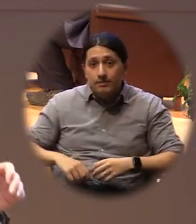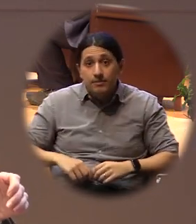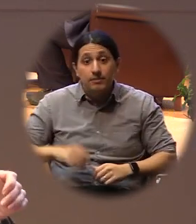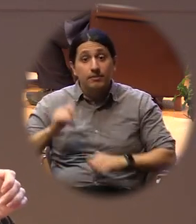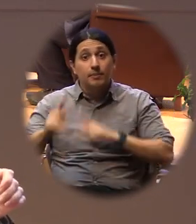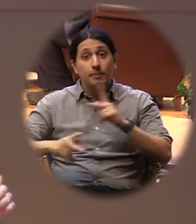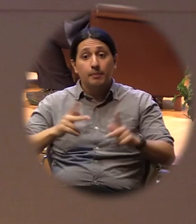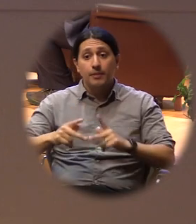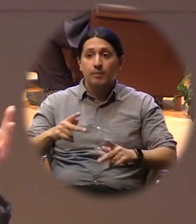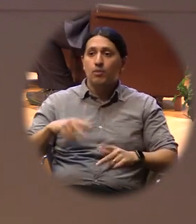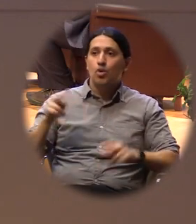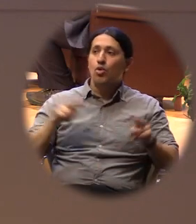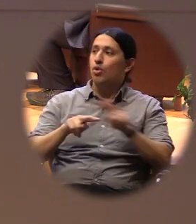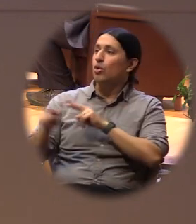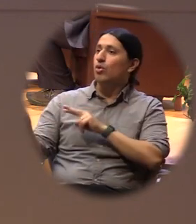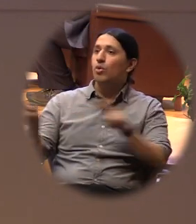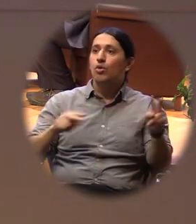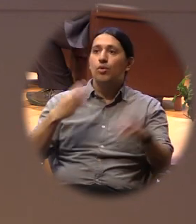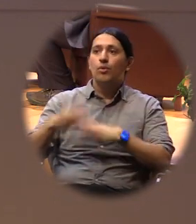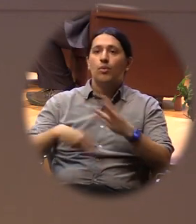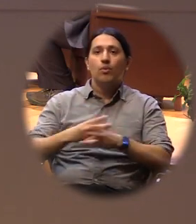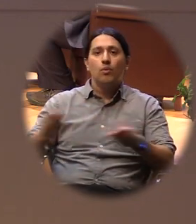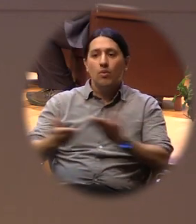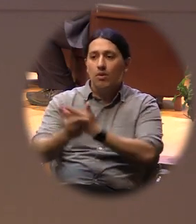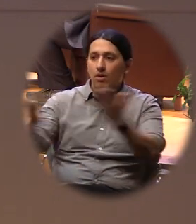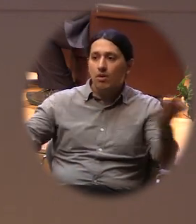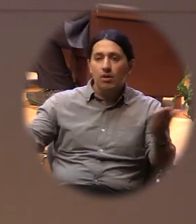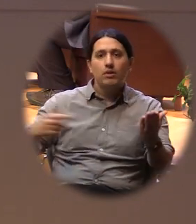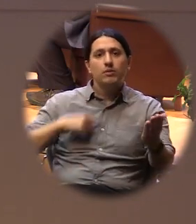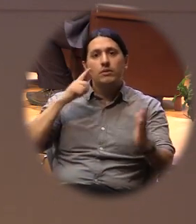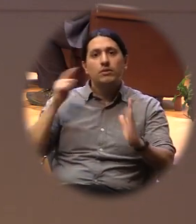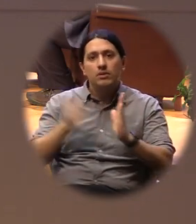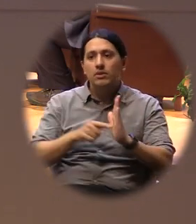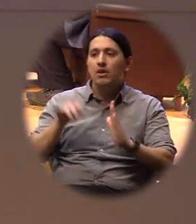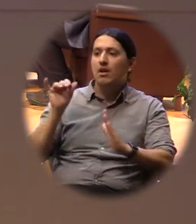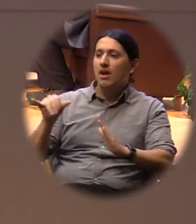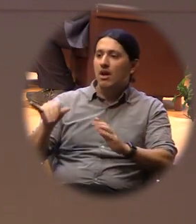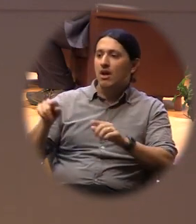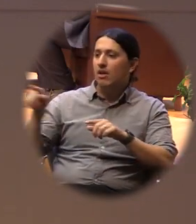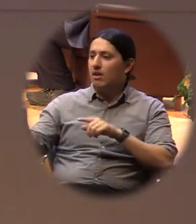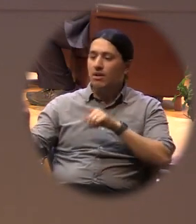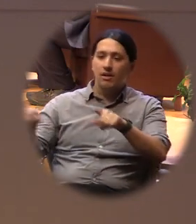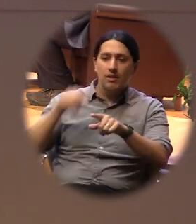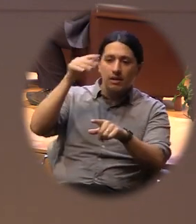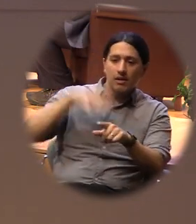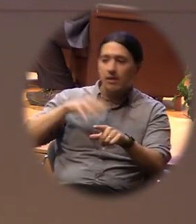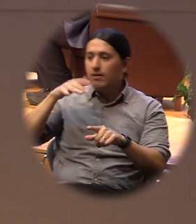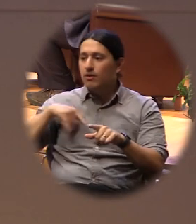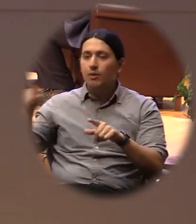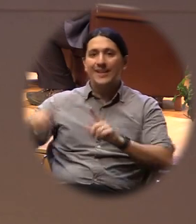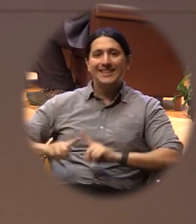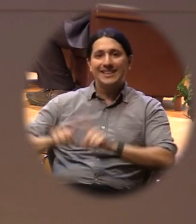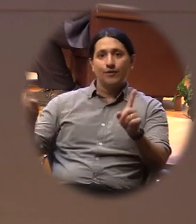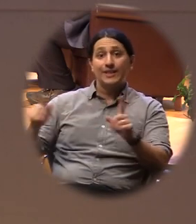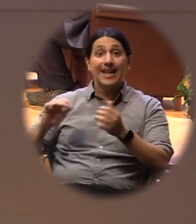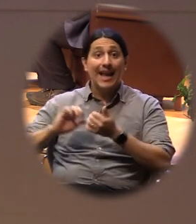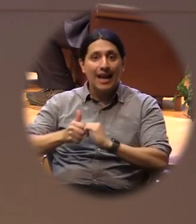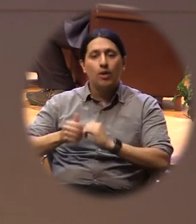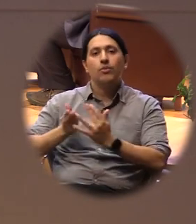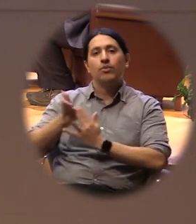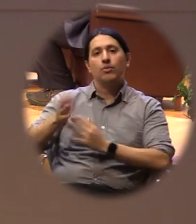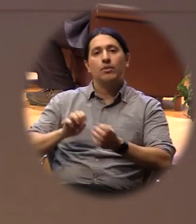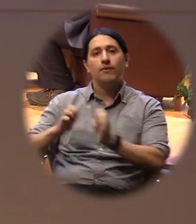we see differences, those differences are the result of the action of evolution. So not only are they